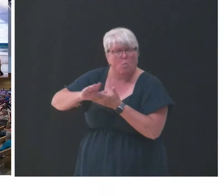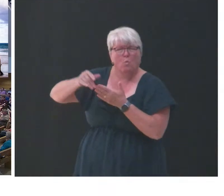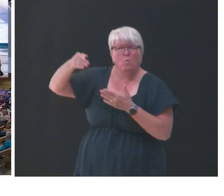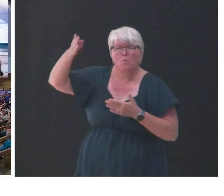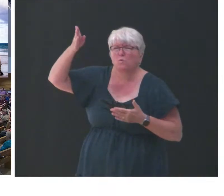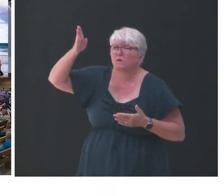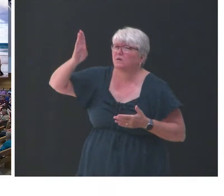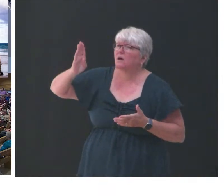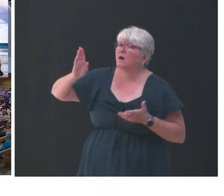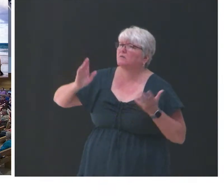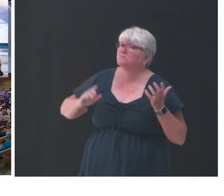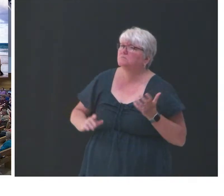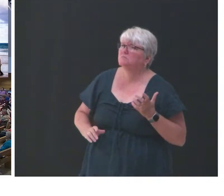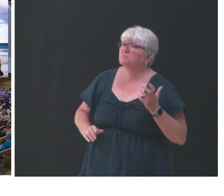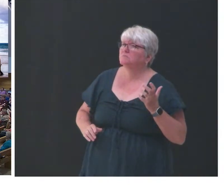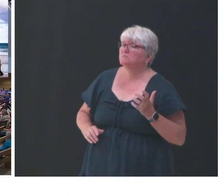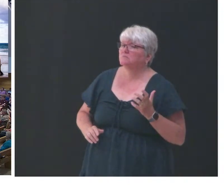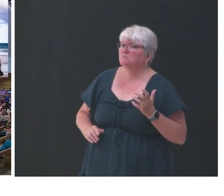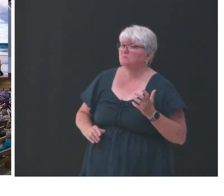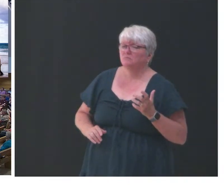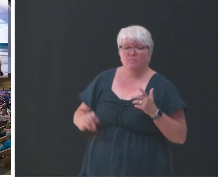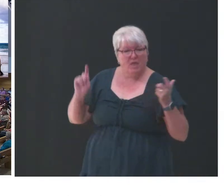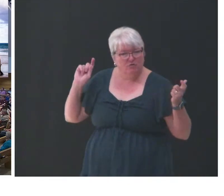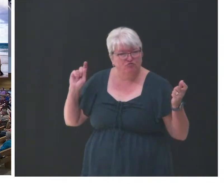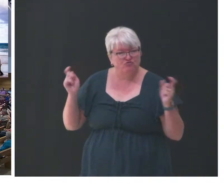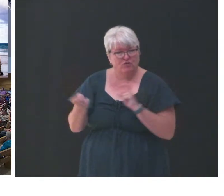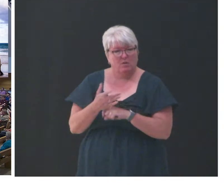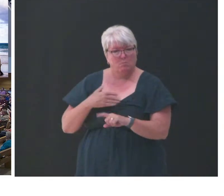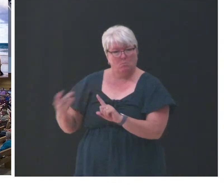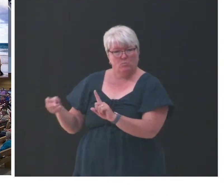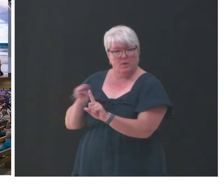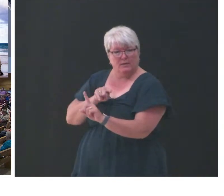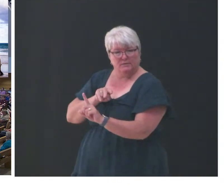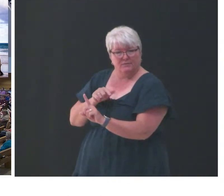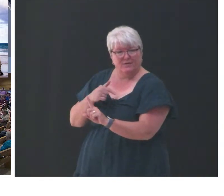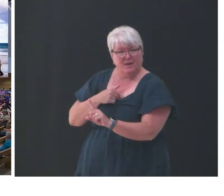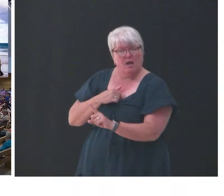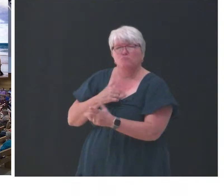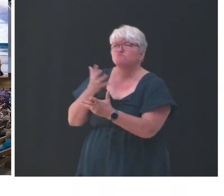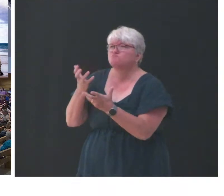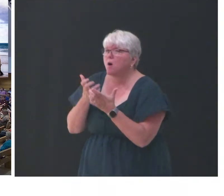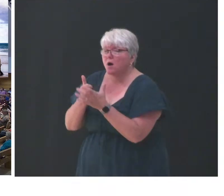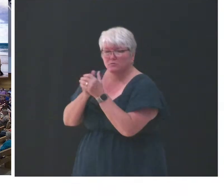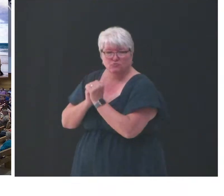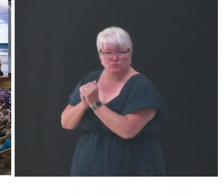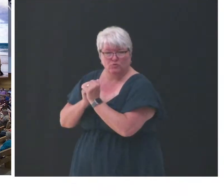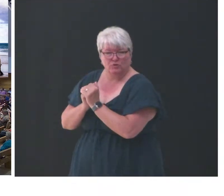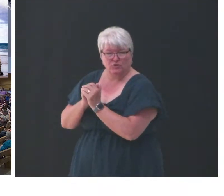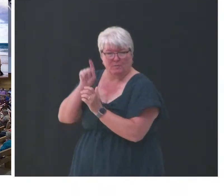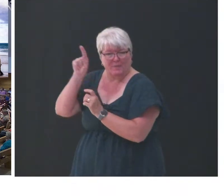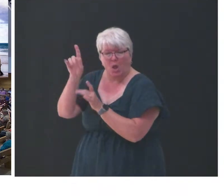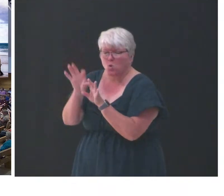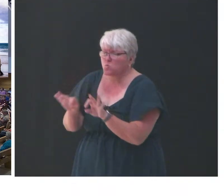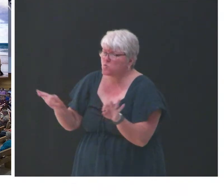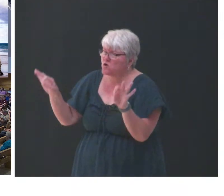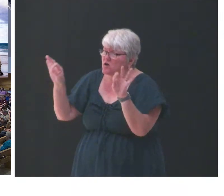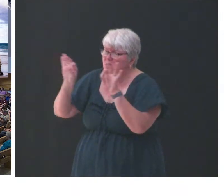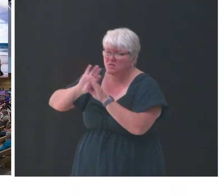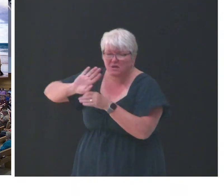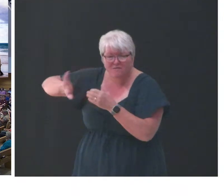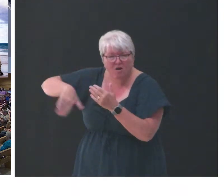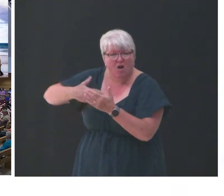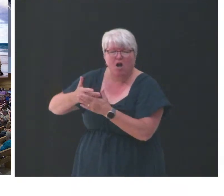is, it changes everything. And I'm filled with worship to one who's worthy of all of